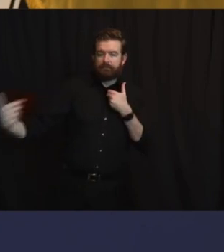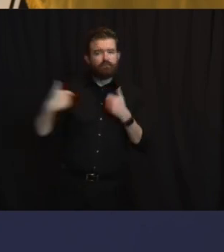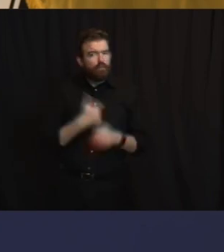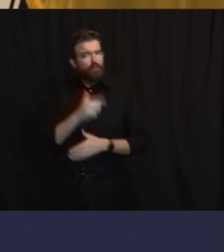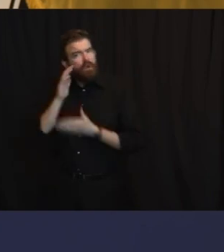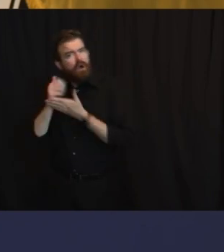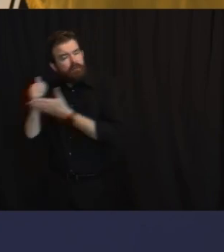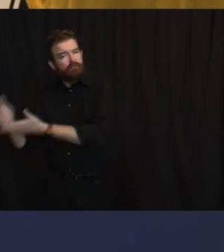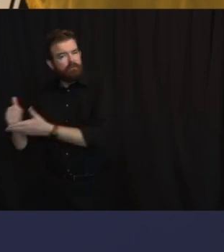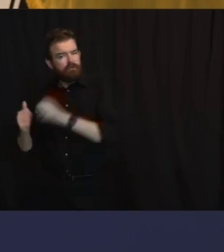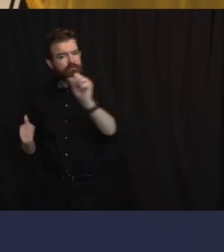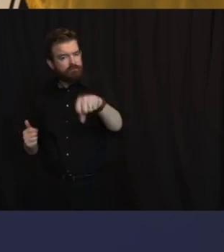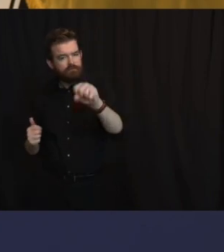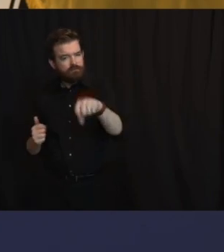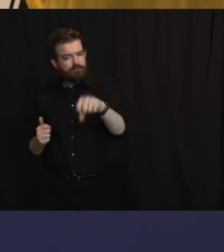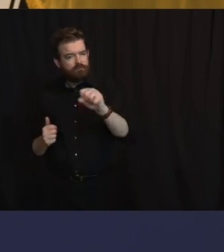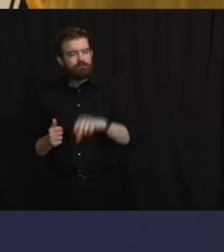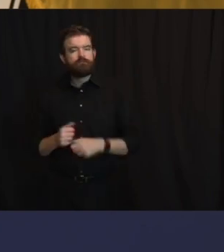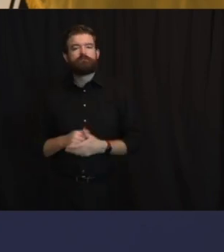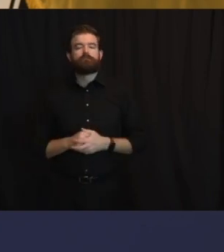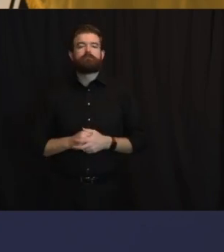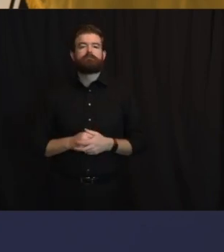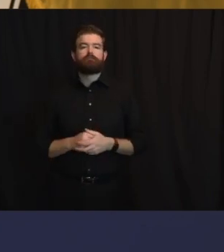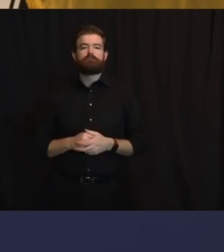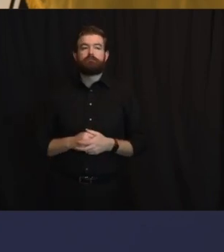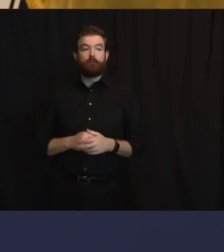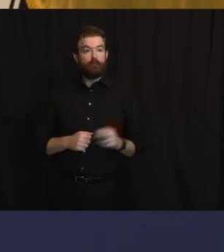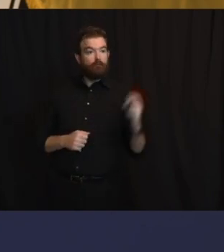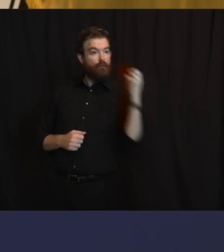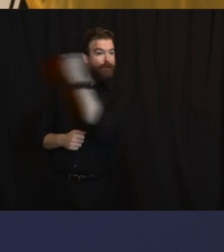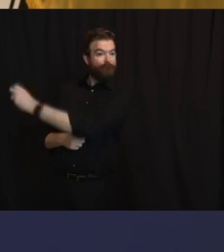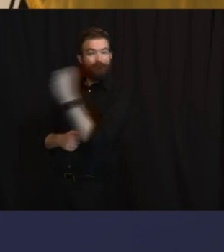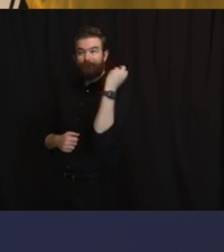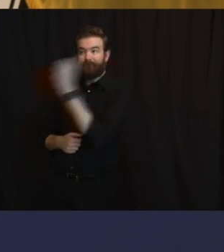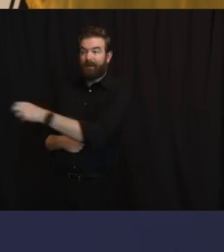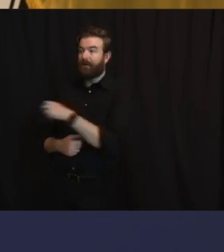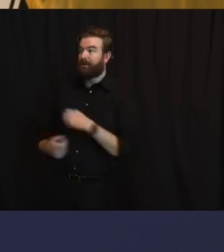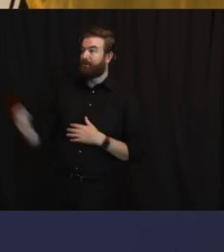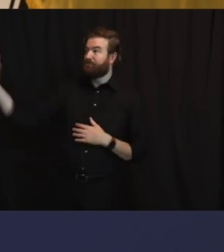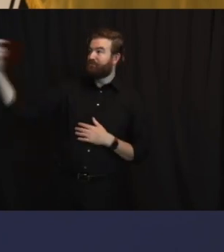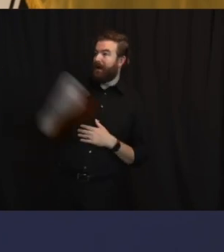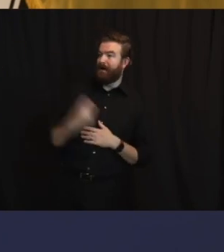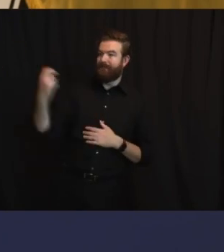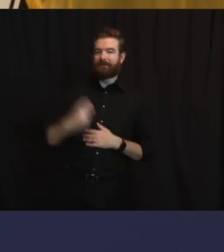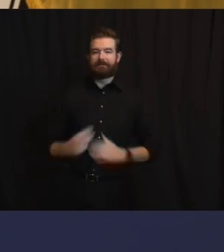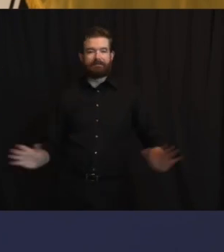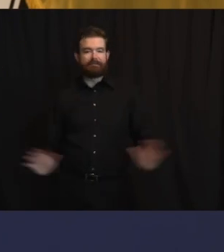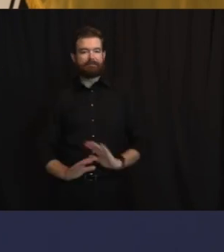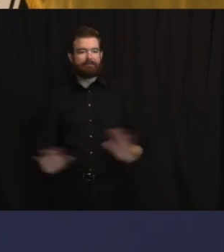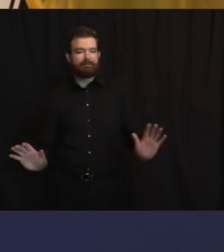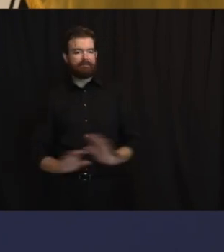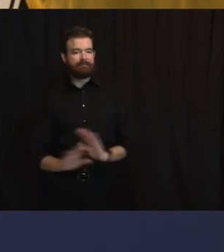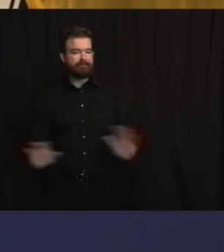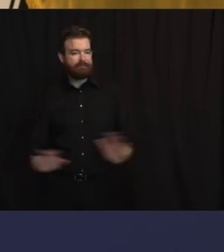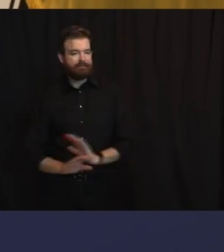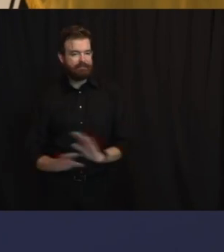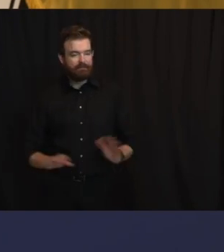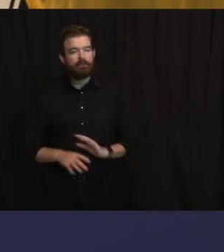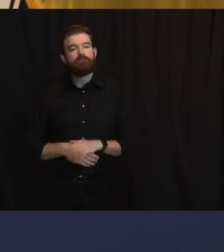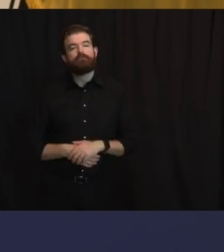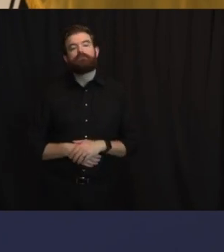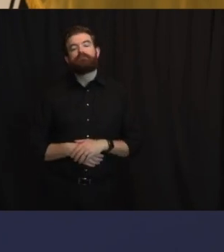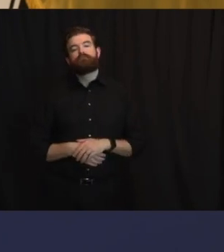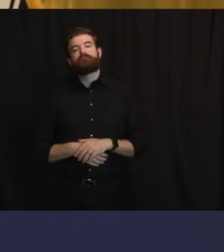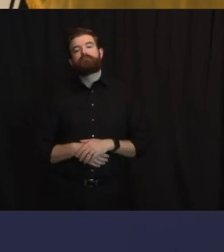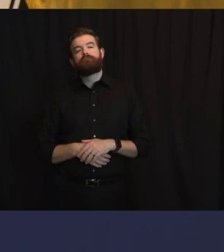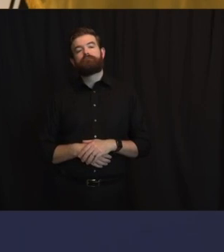through this, and they will get through this. And the last thing we need is anyone stigmatizing anyone of Indian nationality or